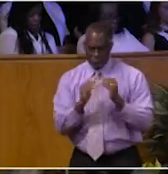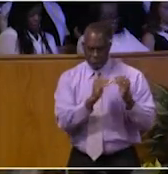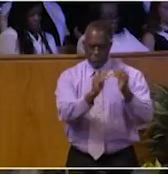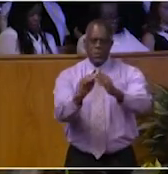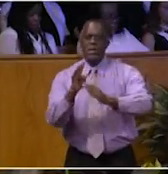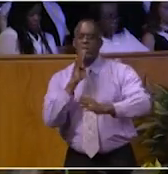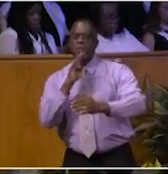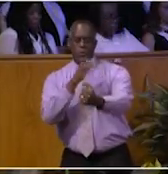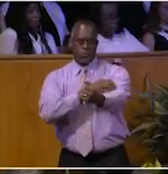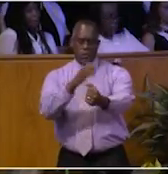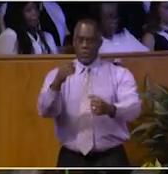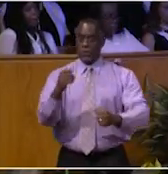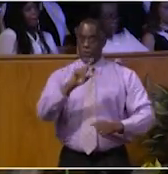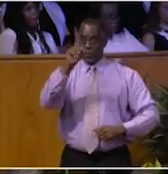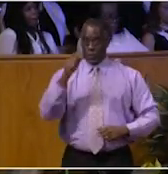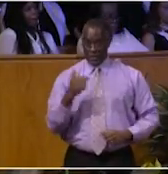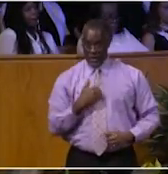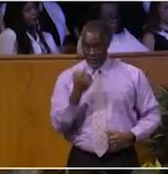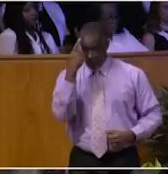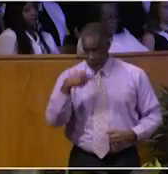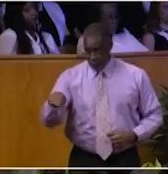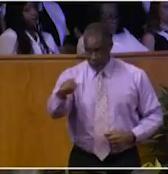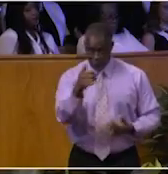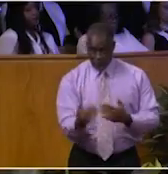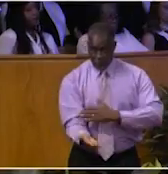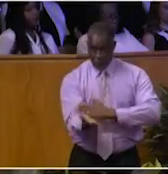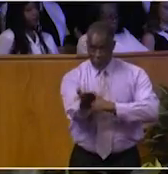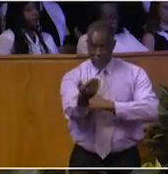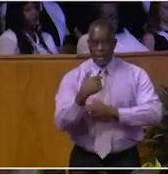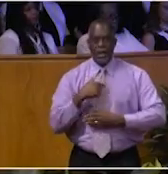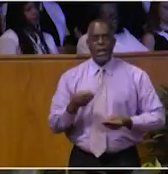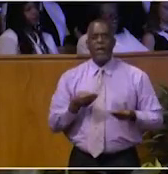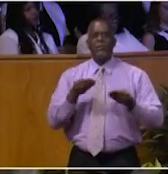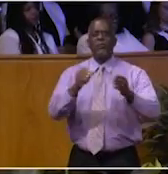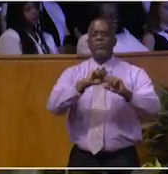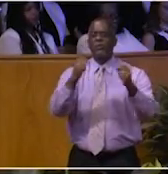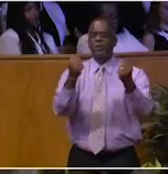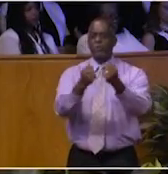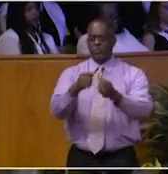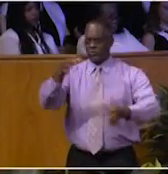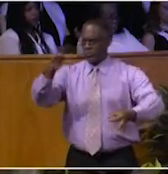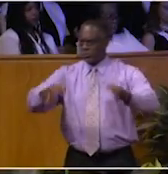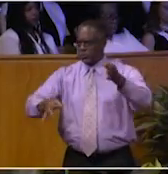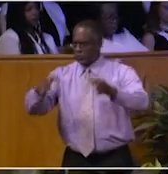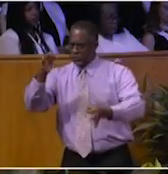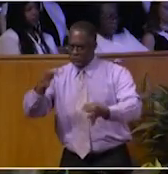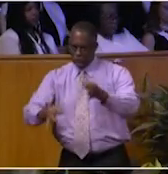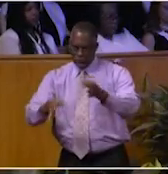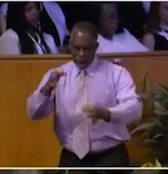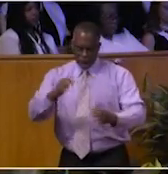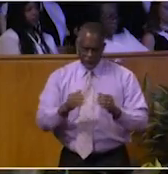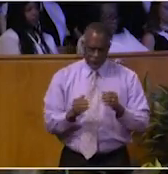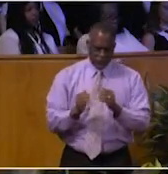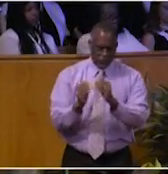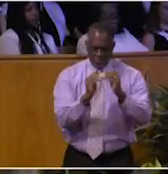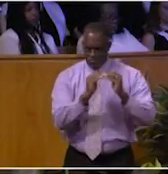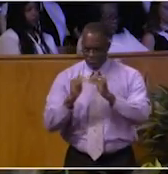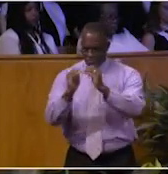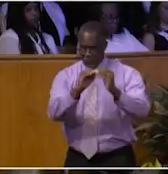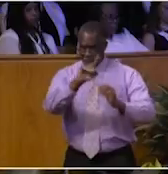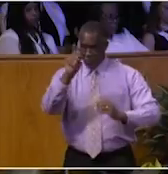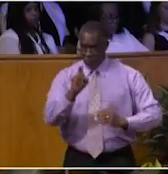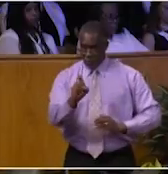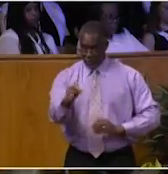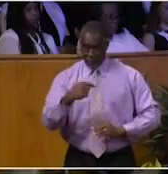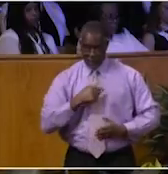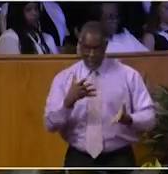But the question I want to raise to you this morning, I've given you a social justice analogy, but the question I want to put